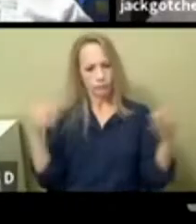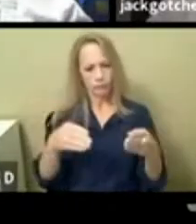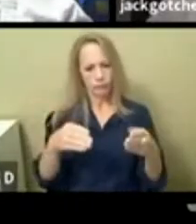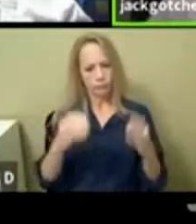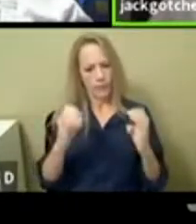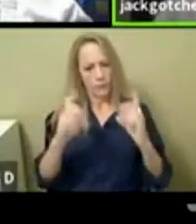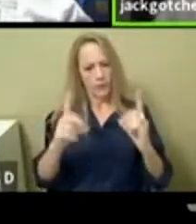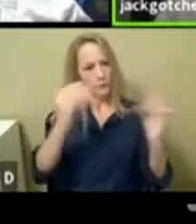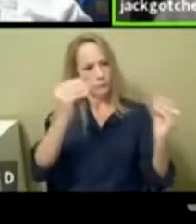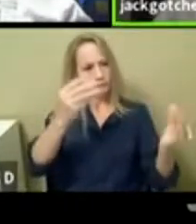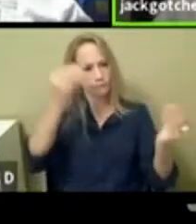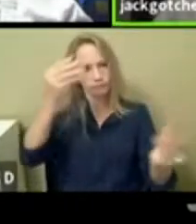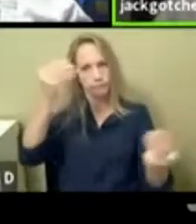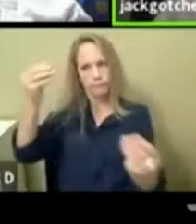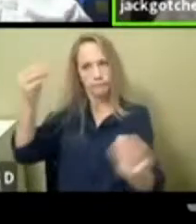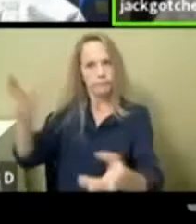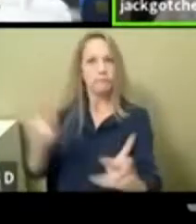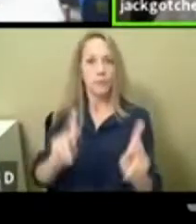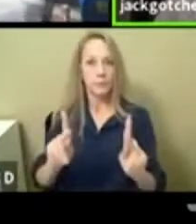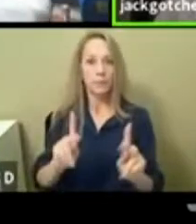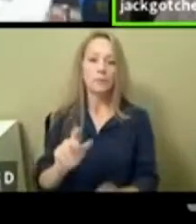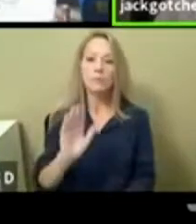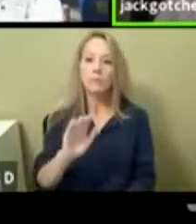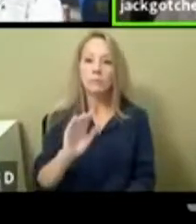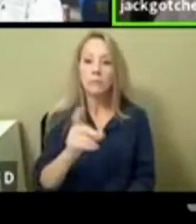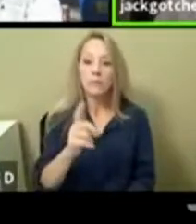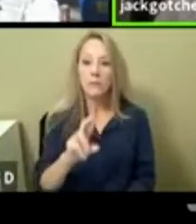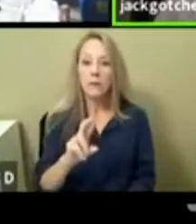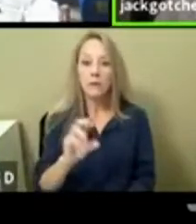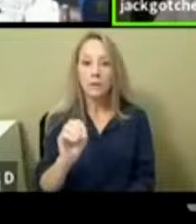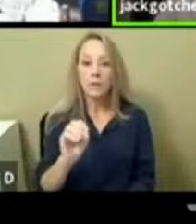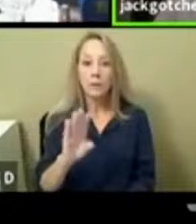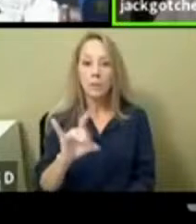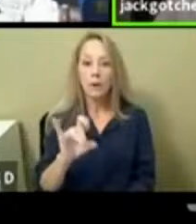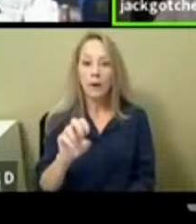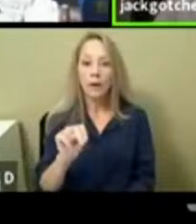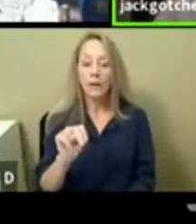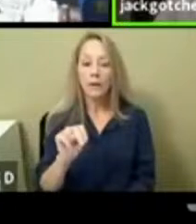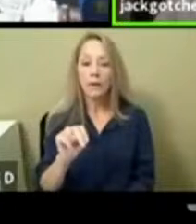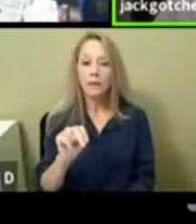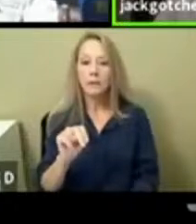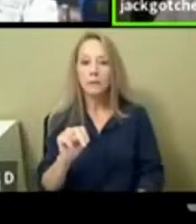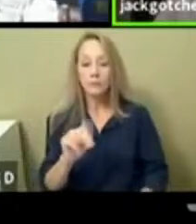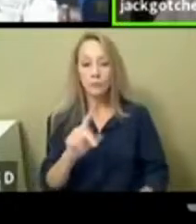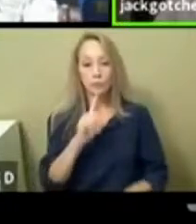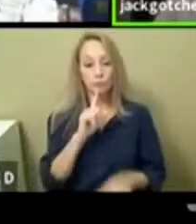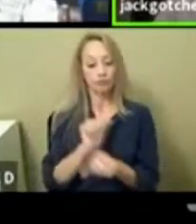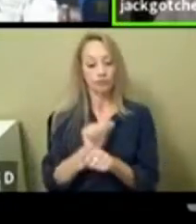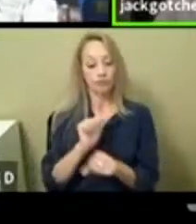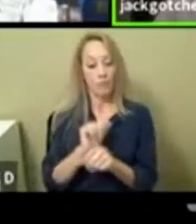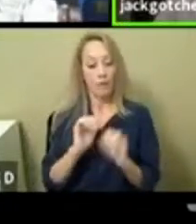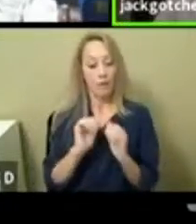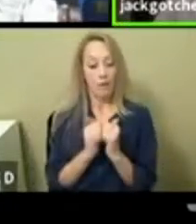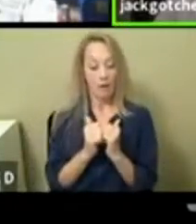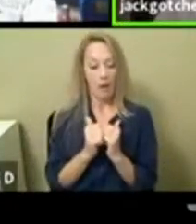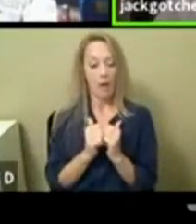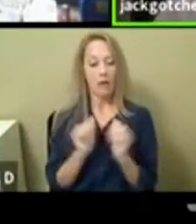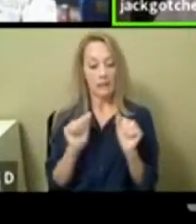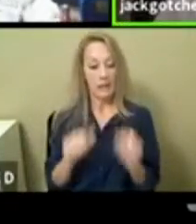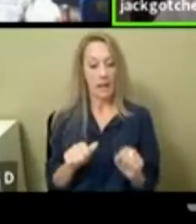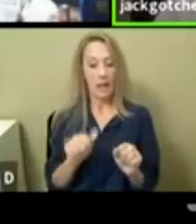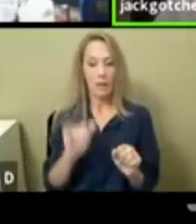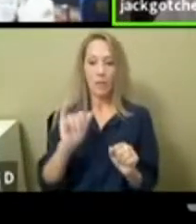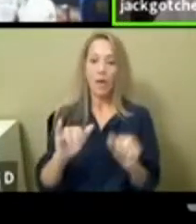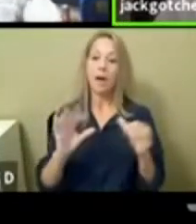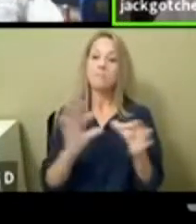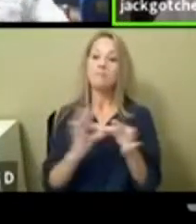So Dr. O'Brien, a question regarding that. From a practical standpoint, how is that message brought